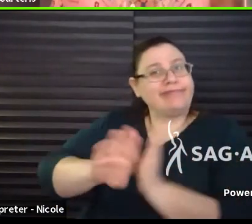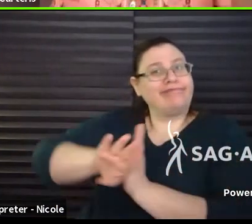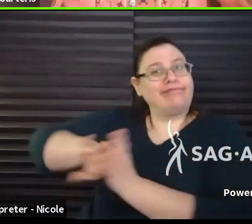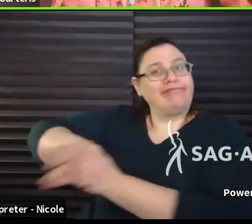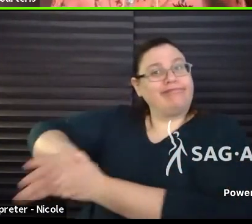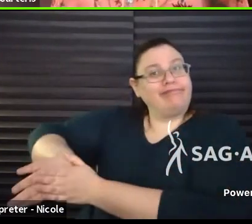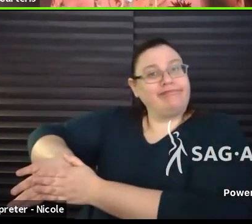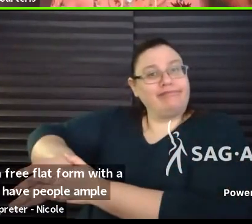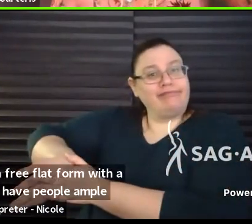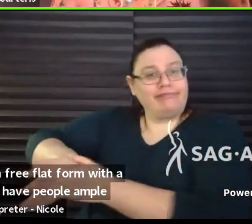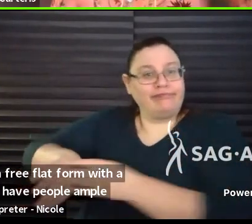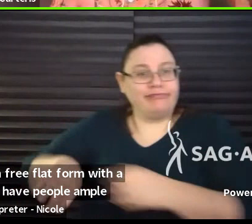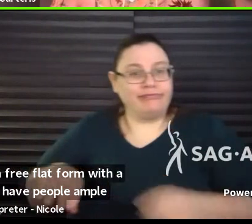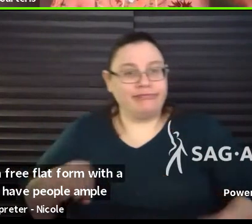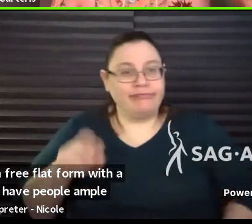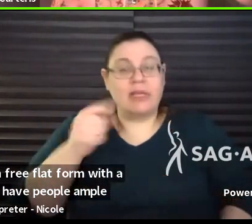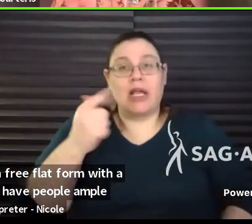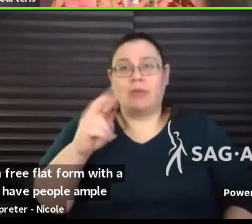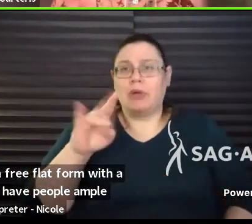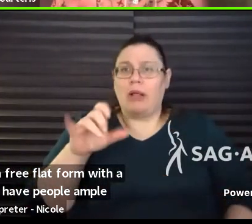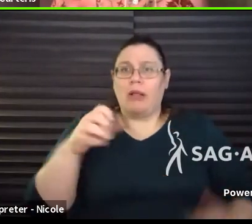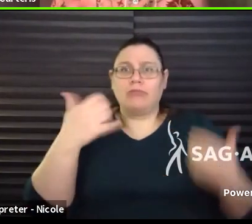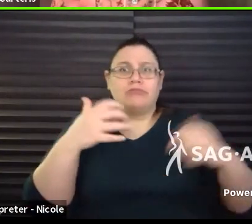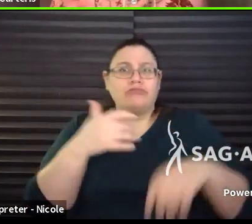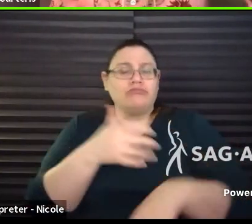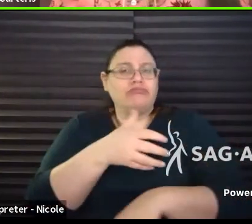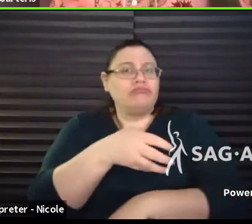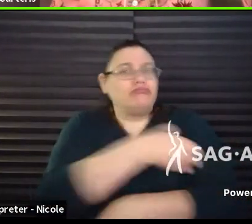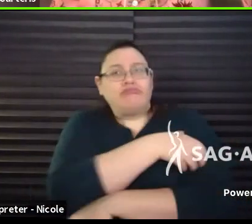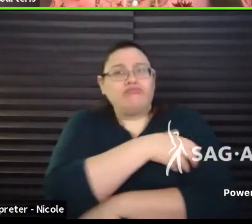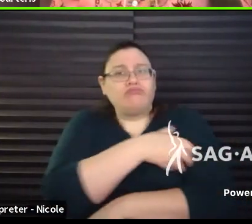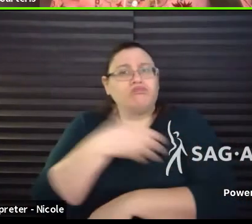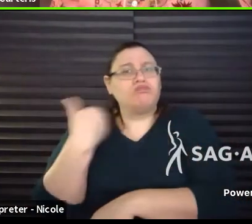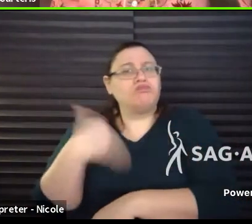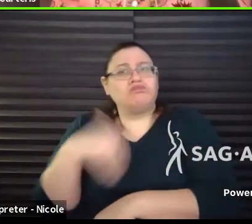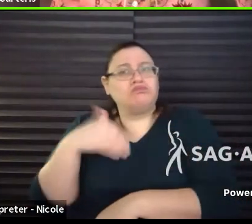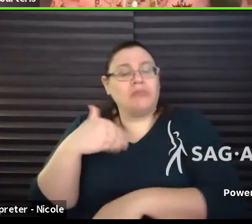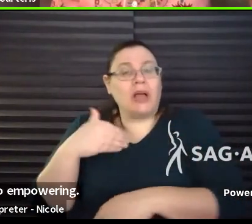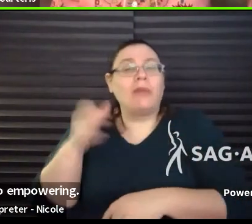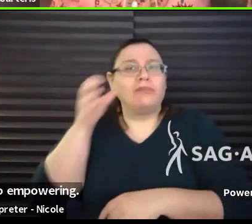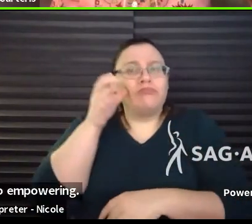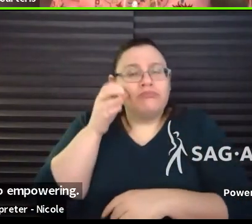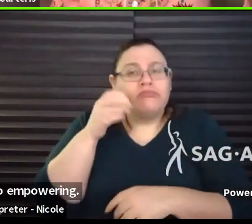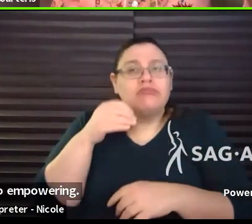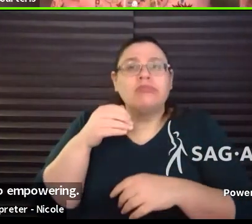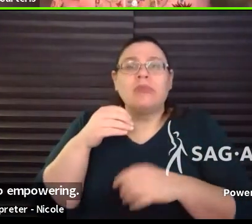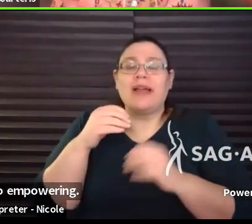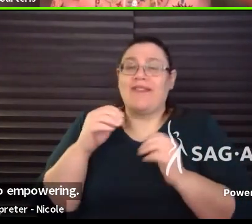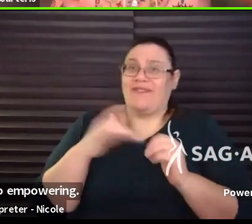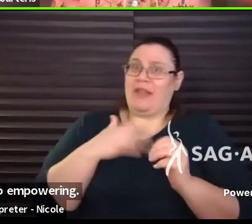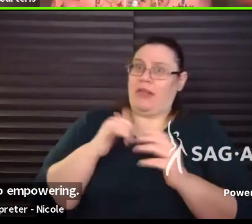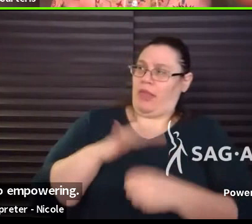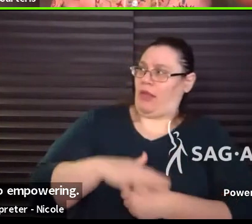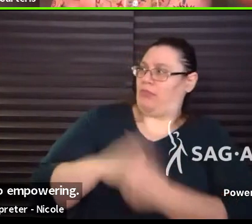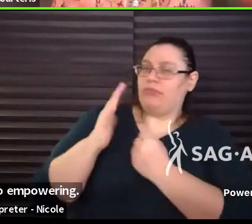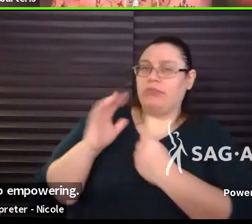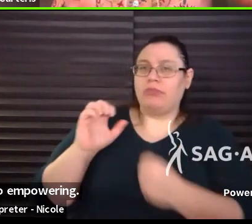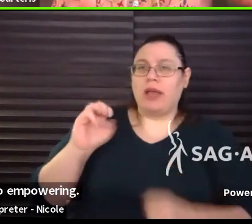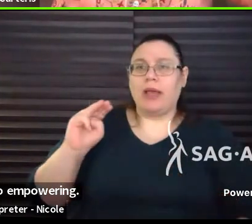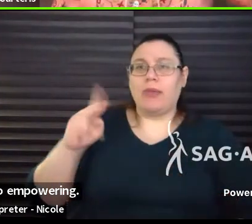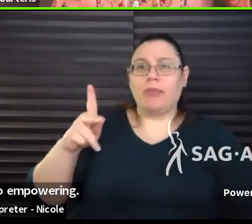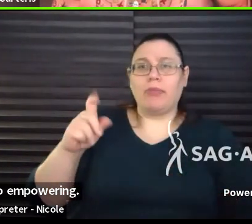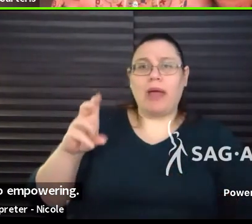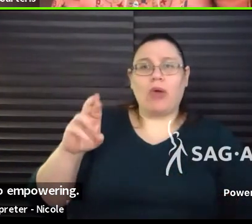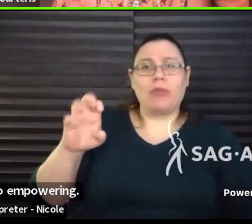I had to say, it's so empowering. When I'm listening to this, I'm thinking that how being empowered like that really creates freedom. And